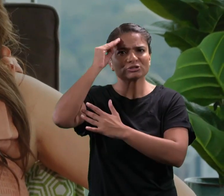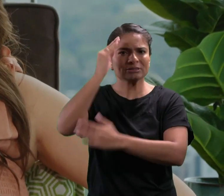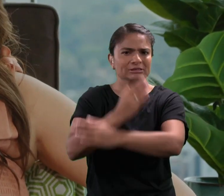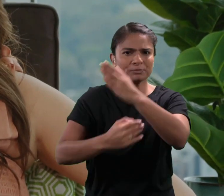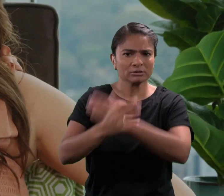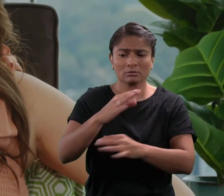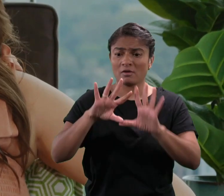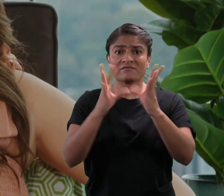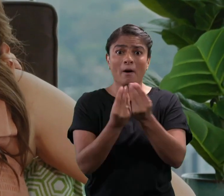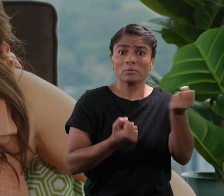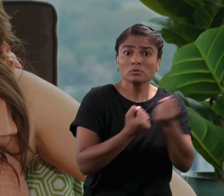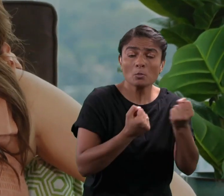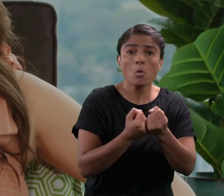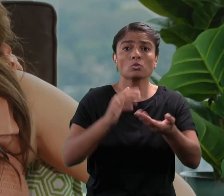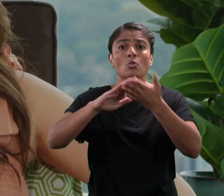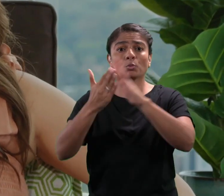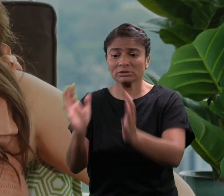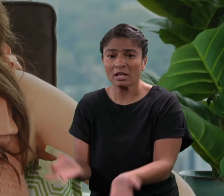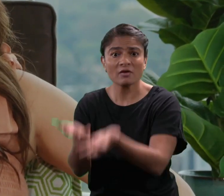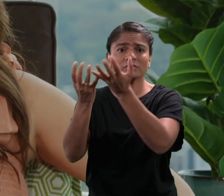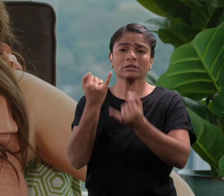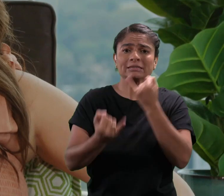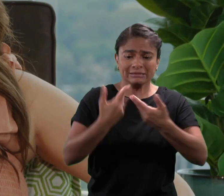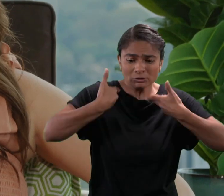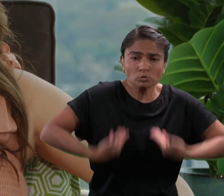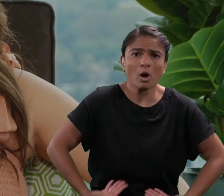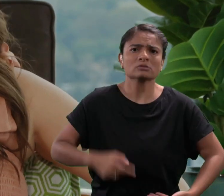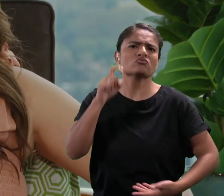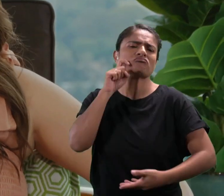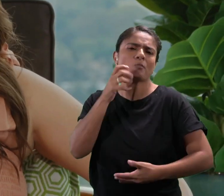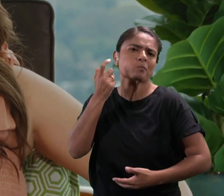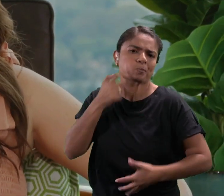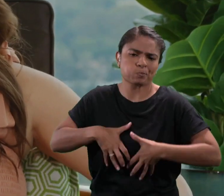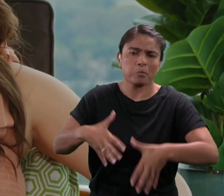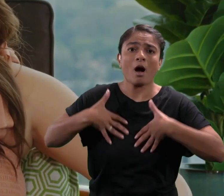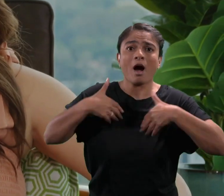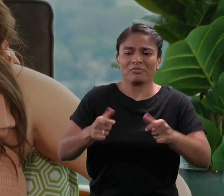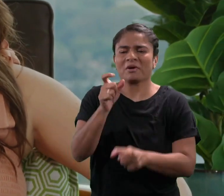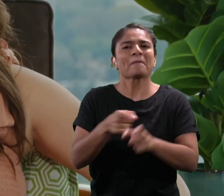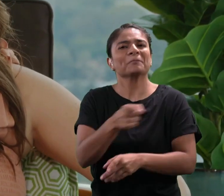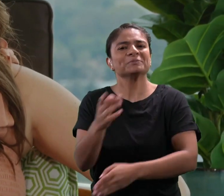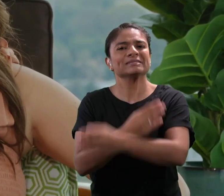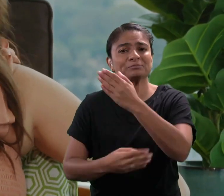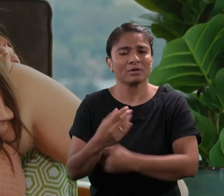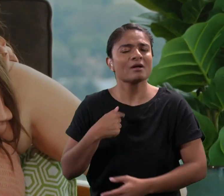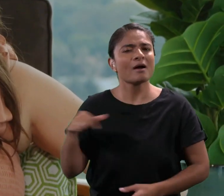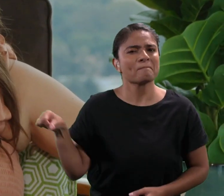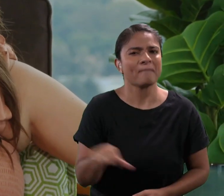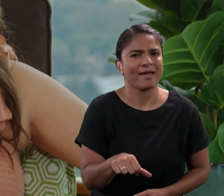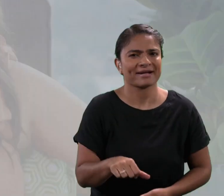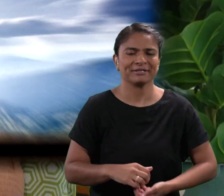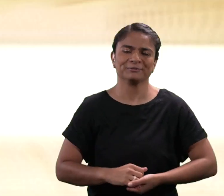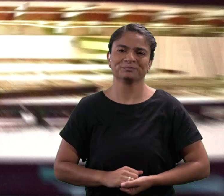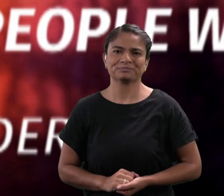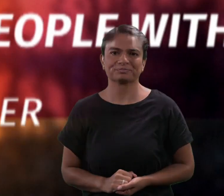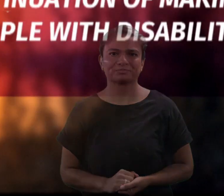intellectual disabilities, family support, community living, and sexuality and reproductive rights of people with disabilities. Ons is nou weer